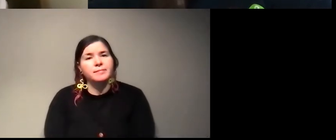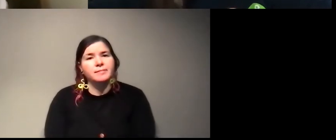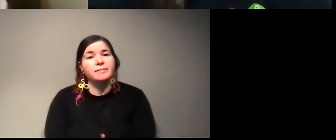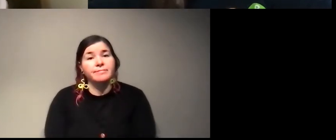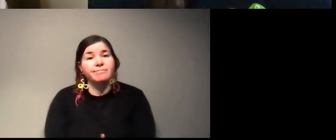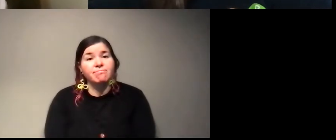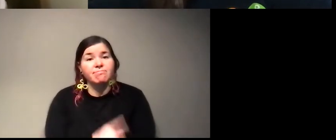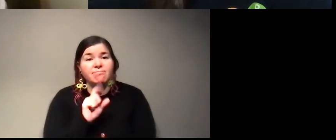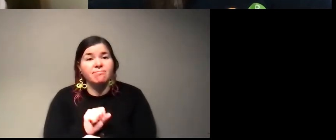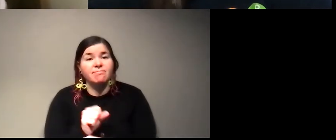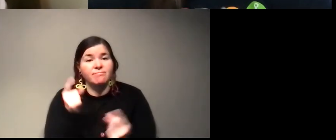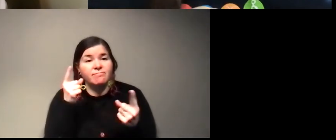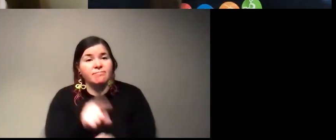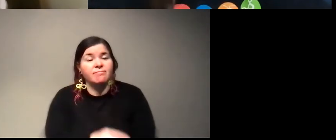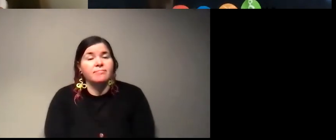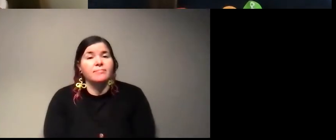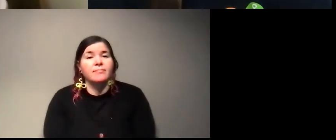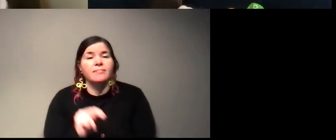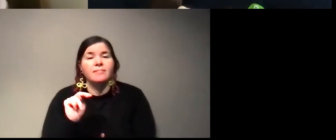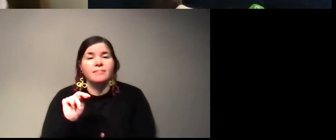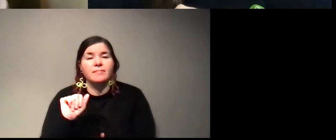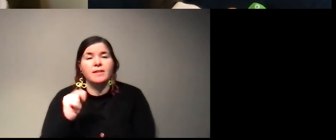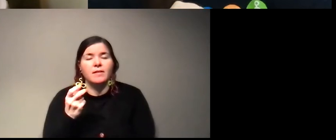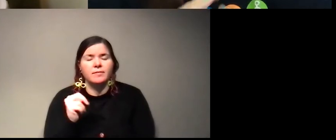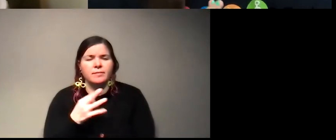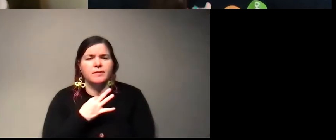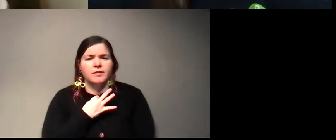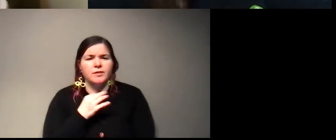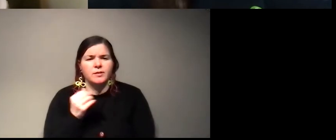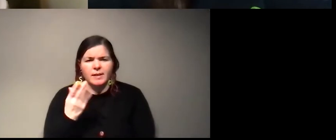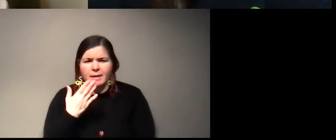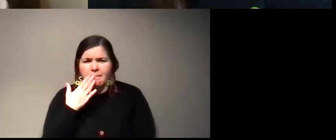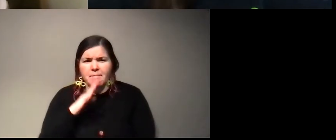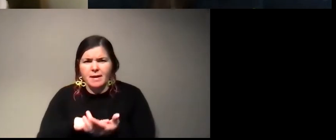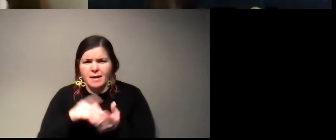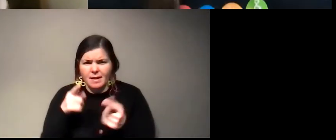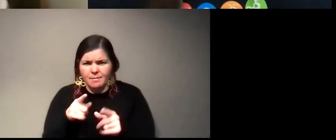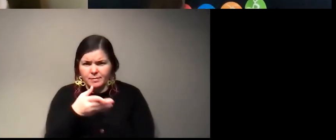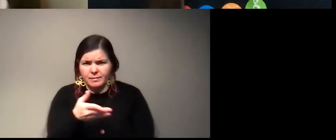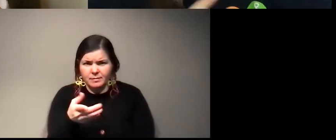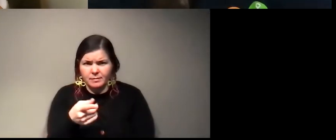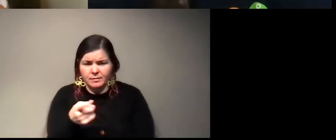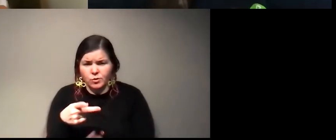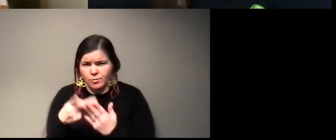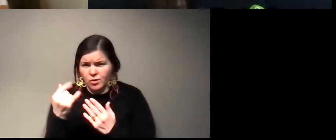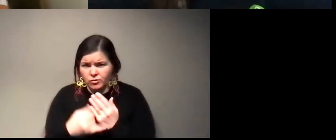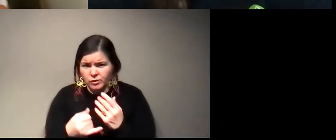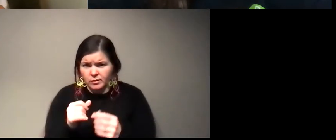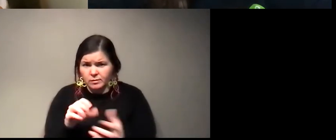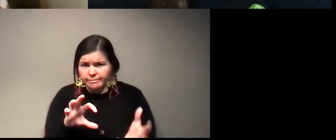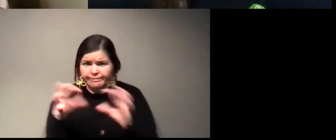true. Agree. Nathan is curious to know if anything bad has happened to a project you were working